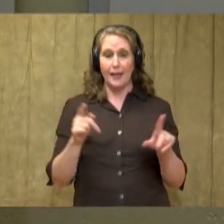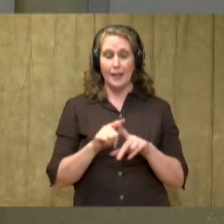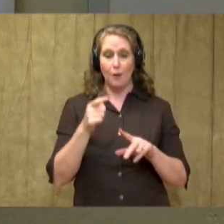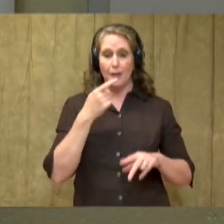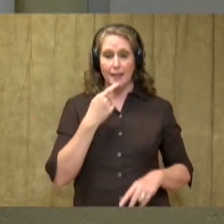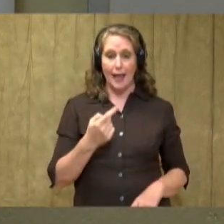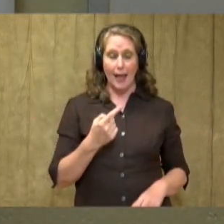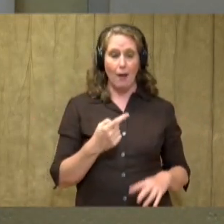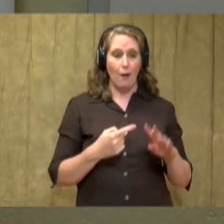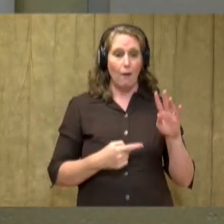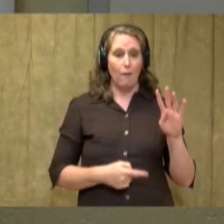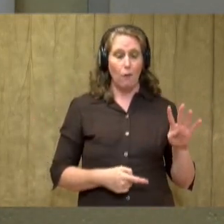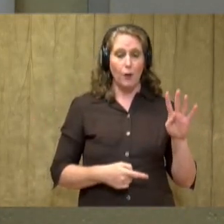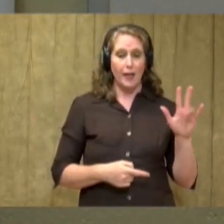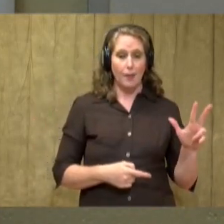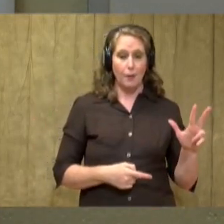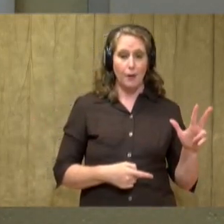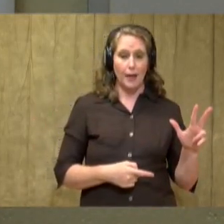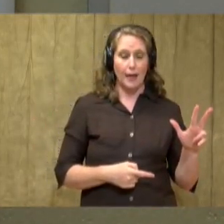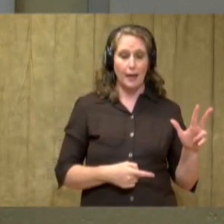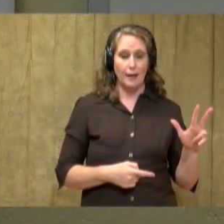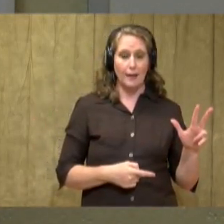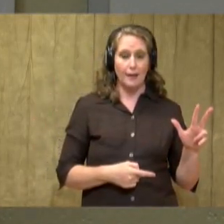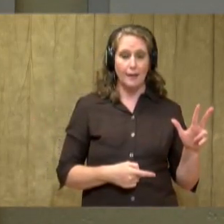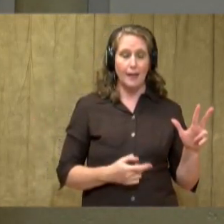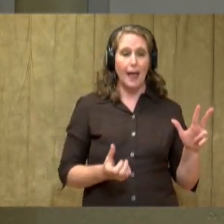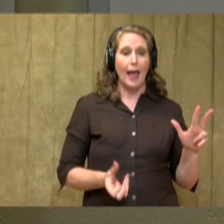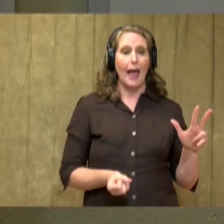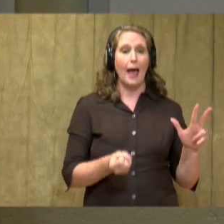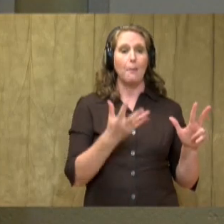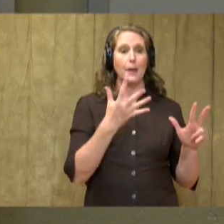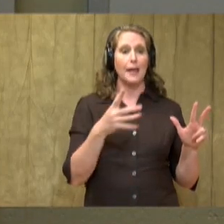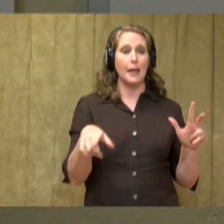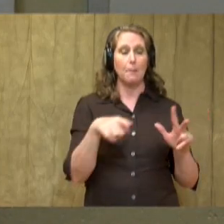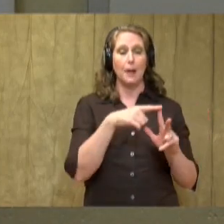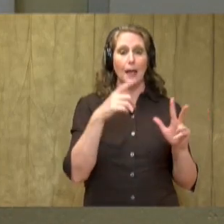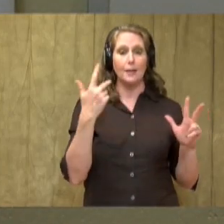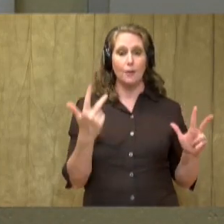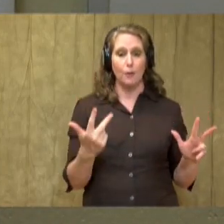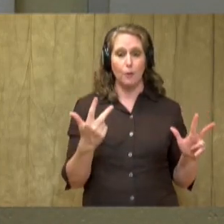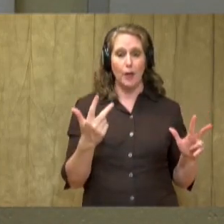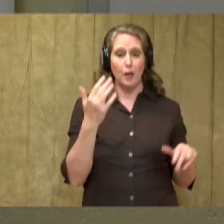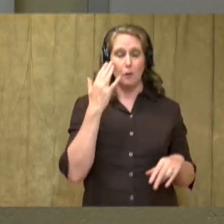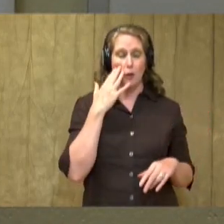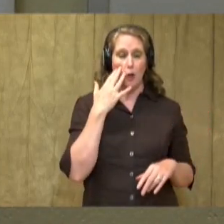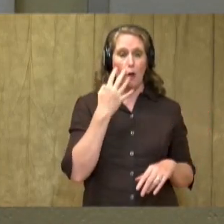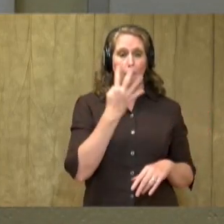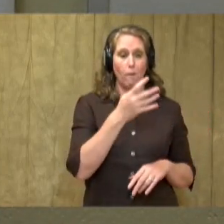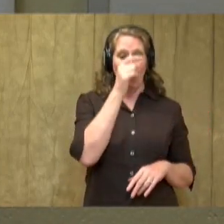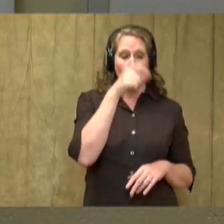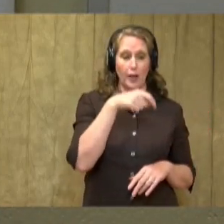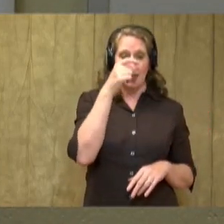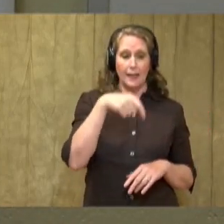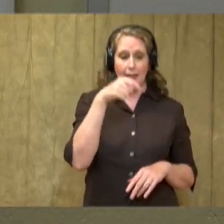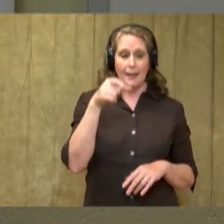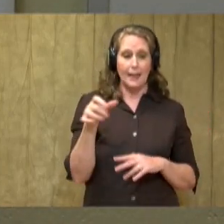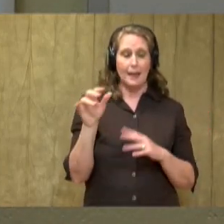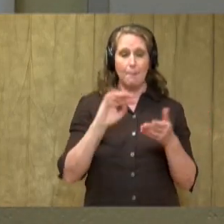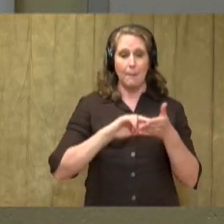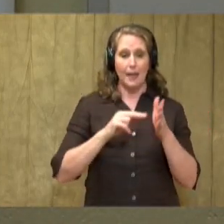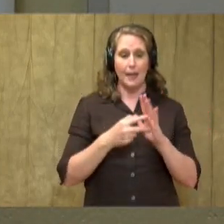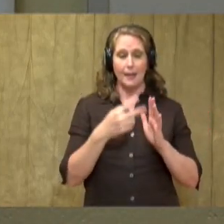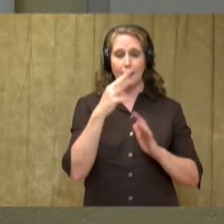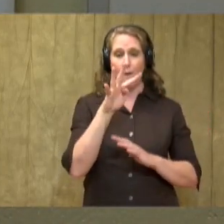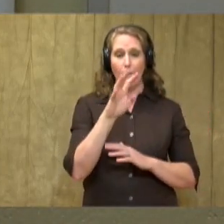that 43 is how many plus 3? Well, we know 4 tens is the same thing